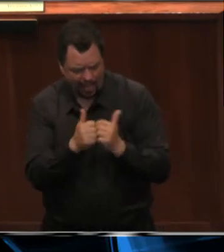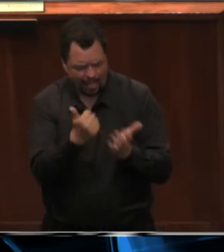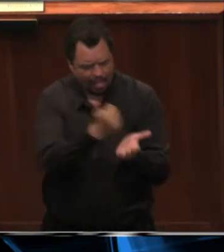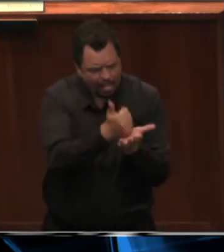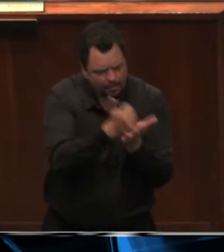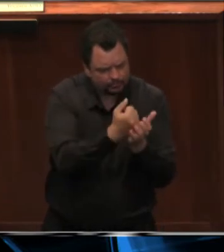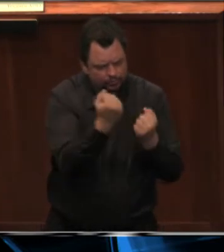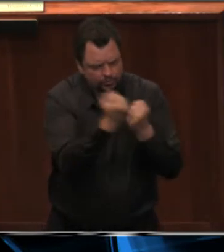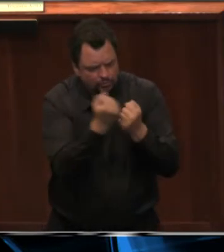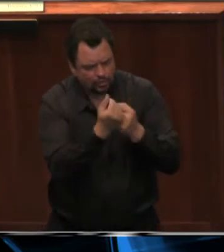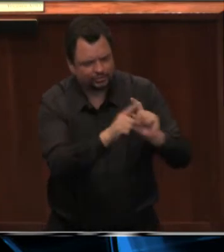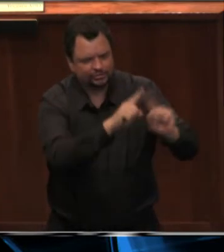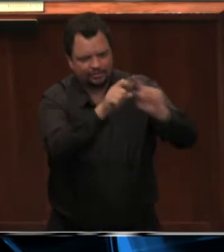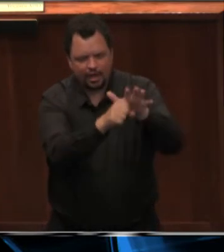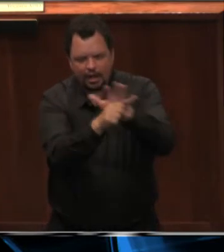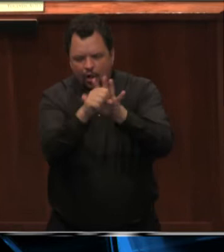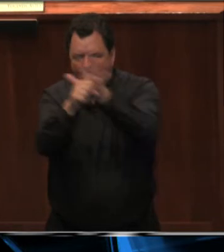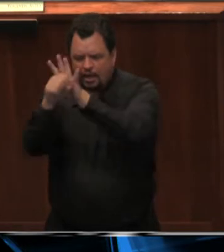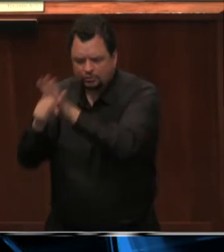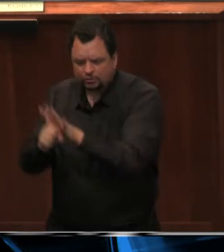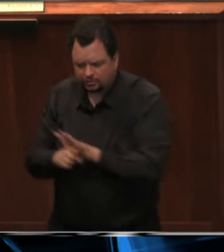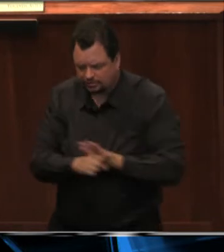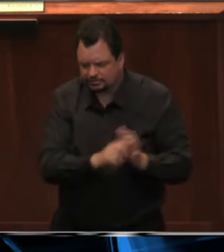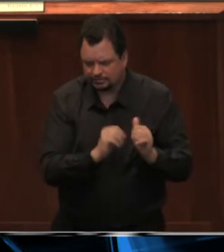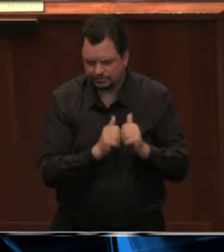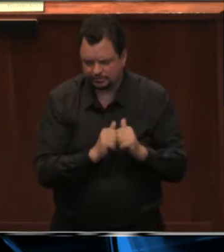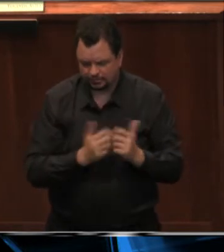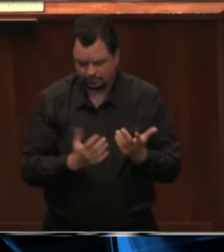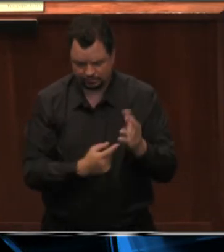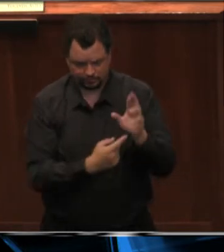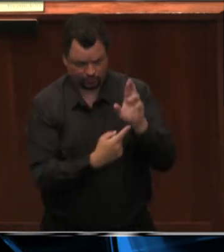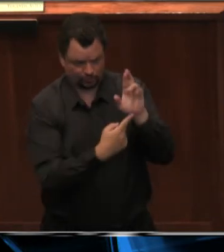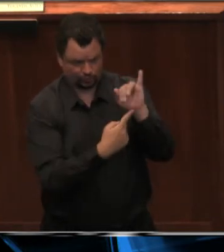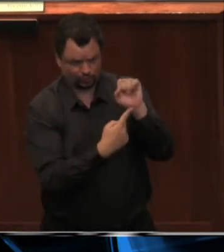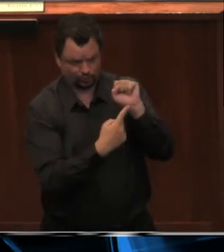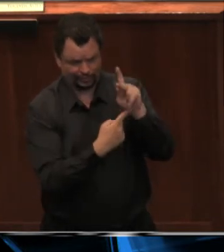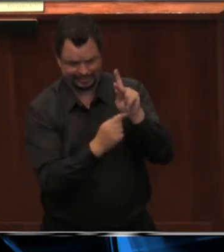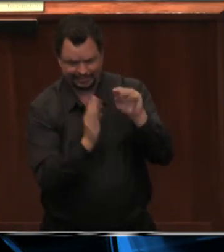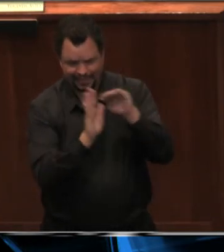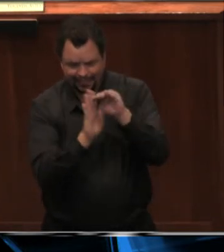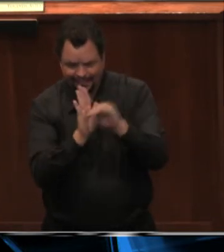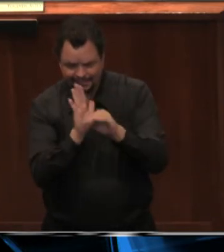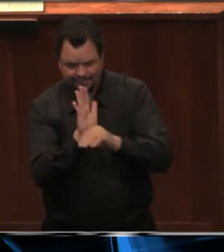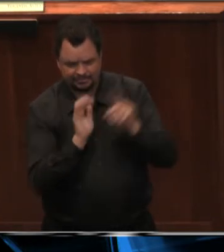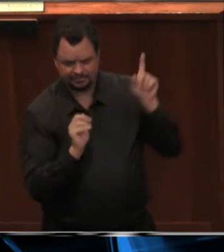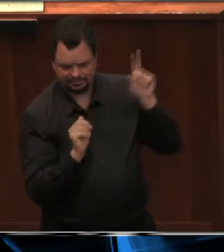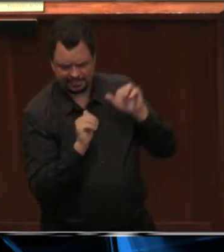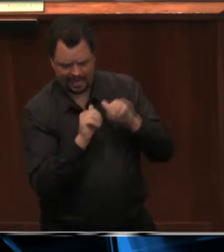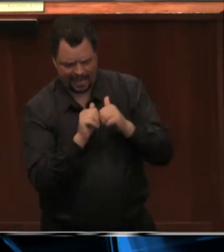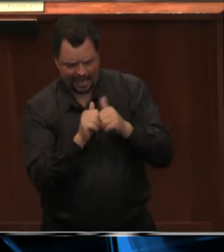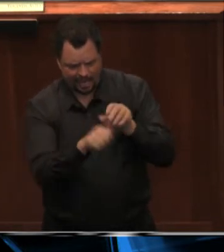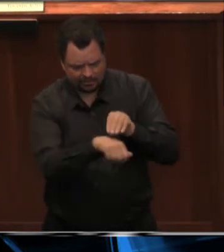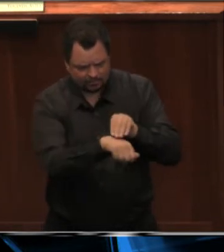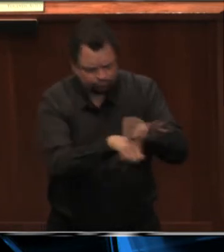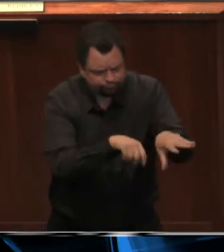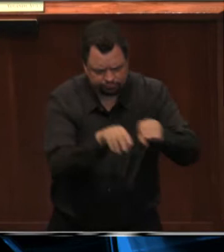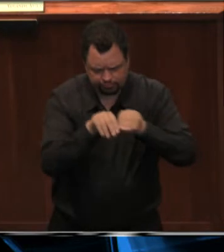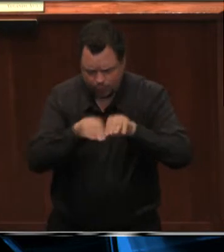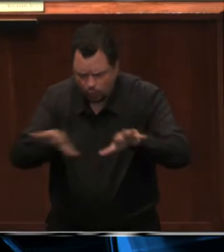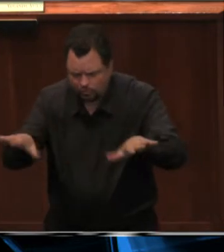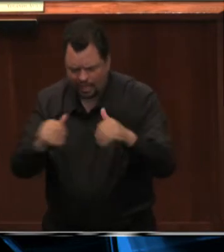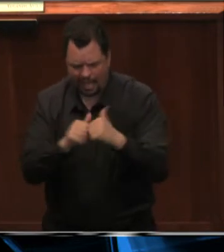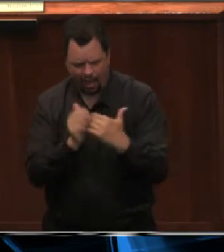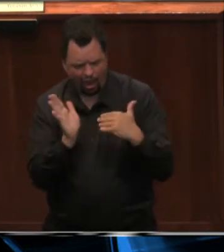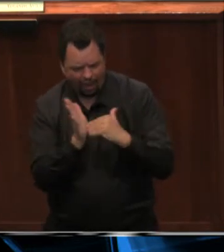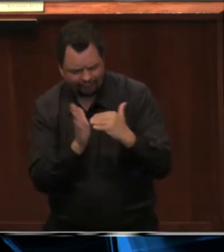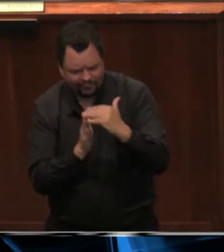As we talked a little bit earlier, we talked about frequency of exposure, repeated exposures, the impact of some of that on disease